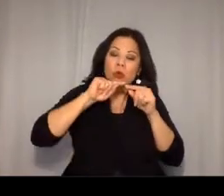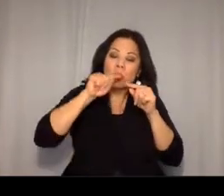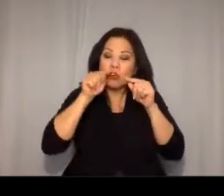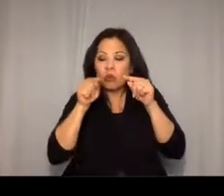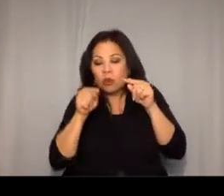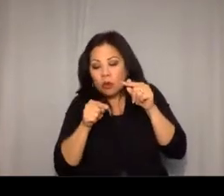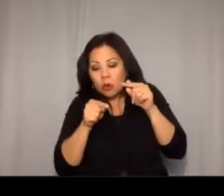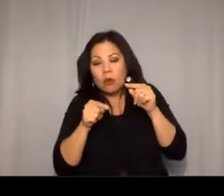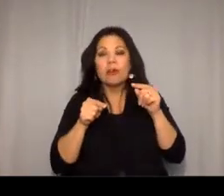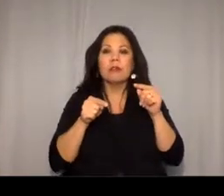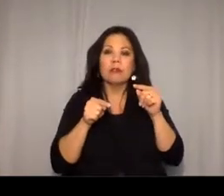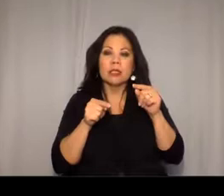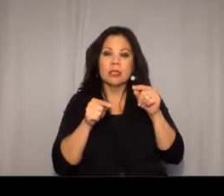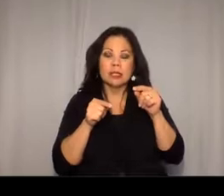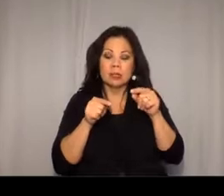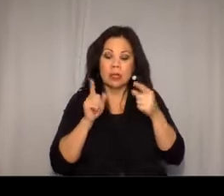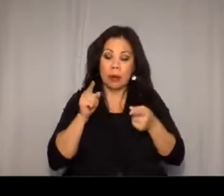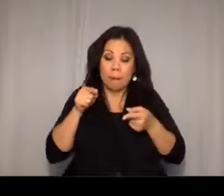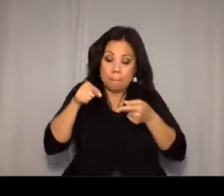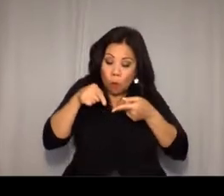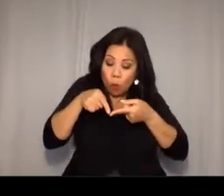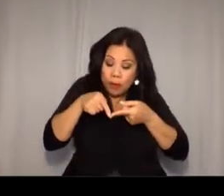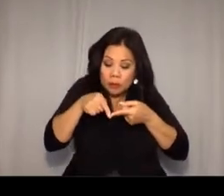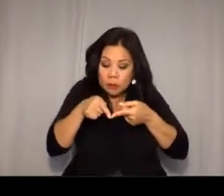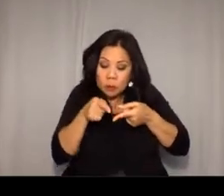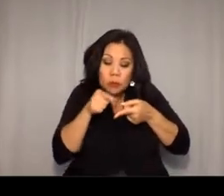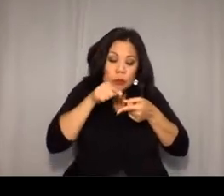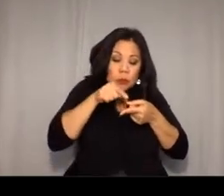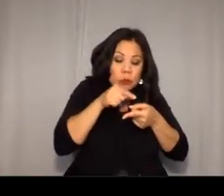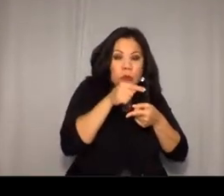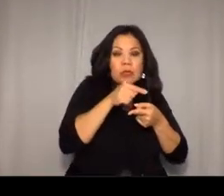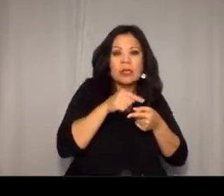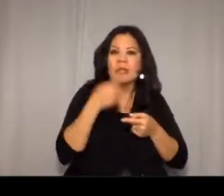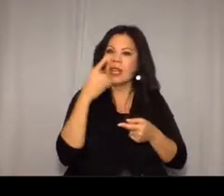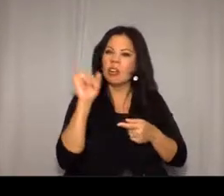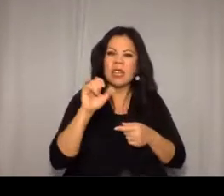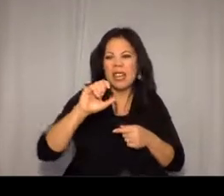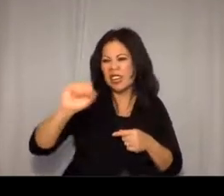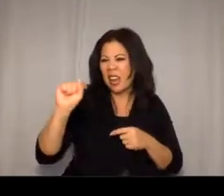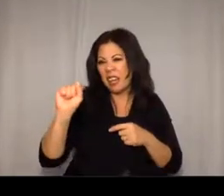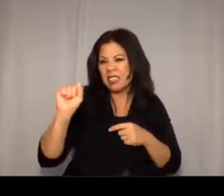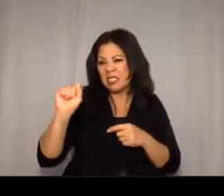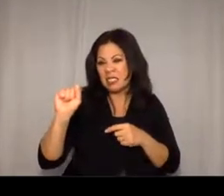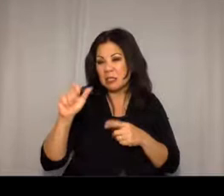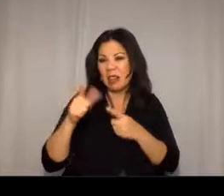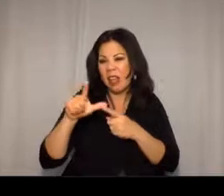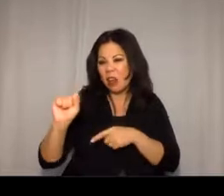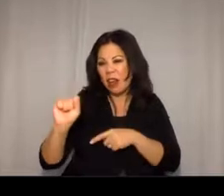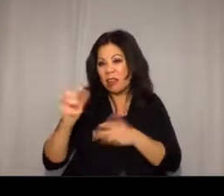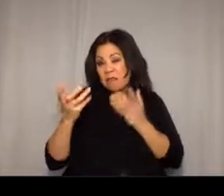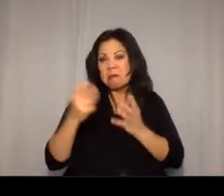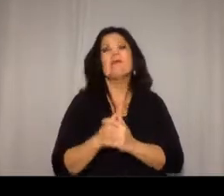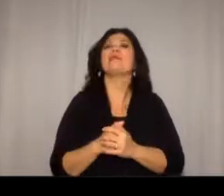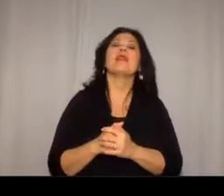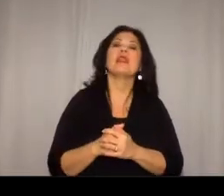curve and comes to a point, and then it almost looks like an S, doesn't it, guys? So we've got a little beak.